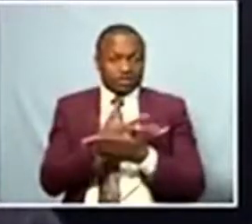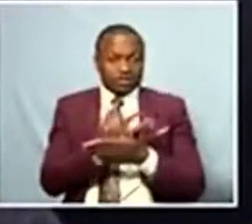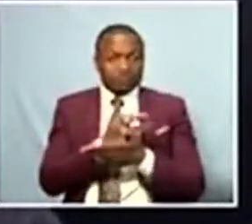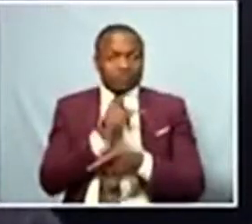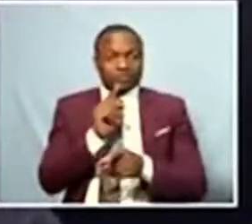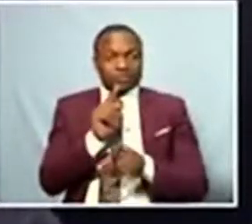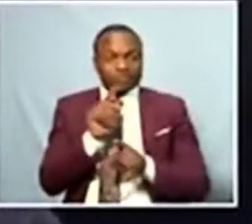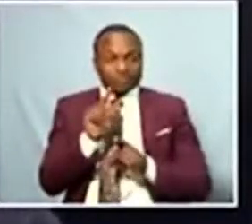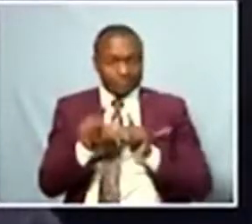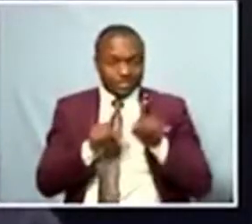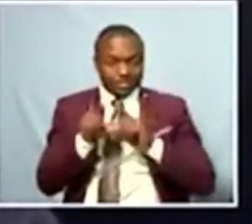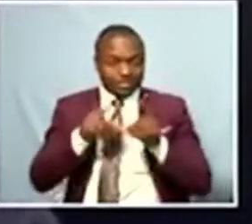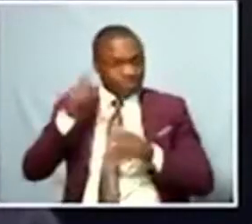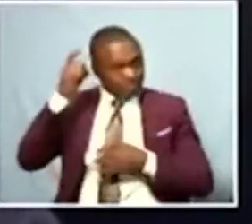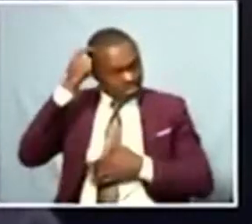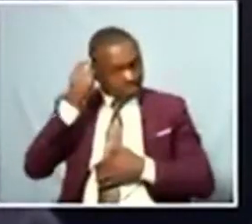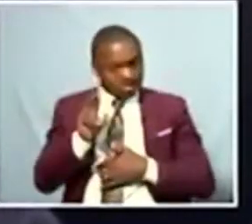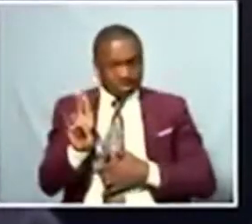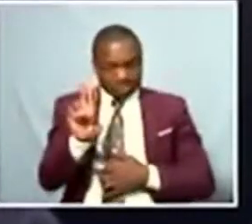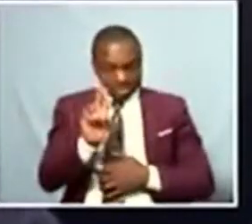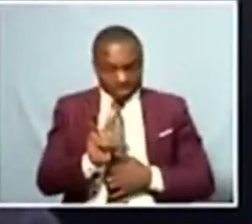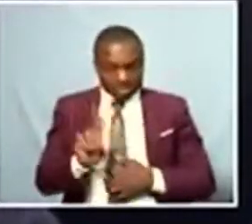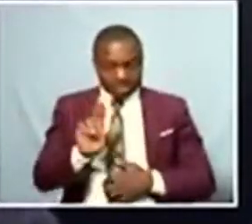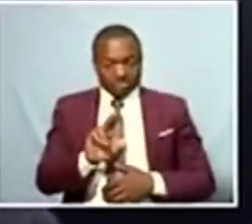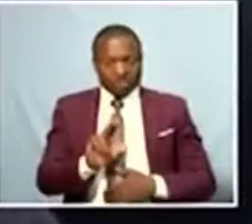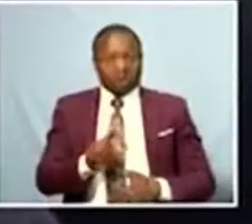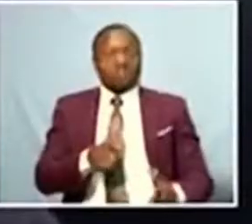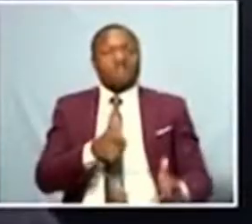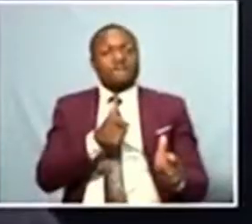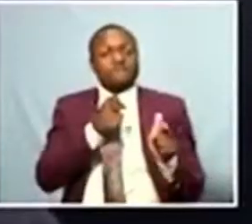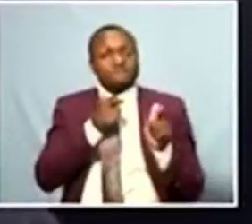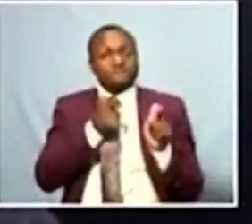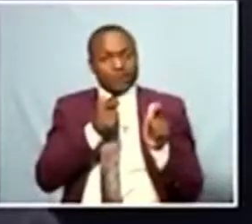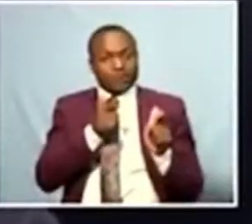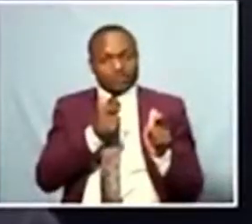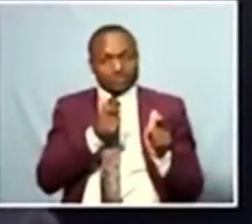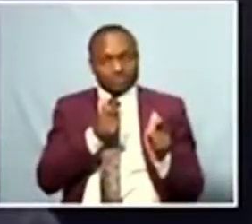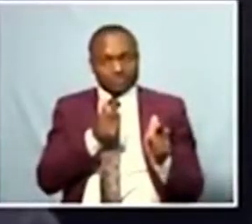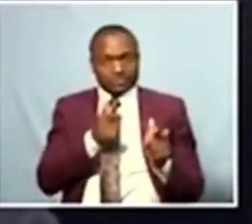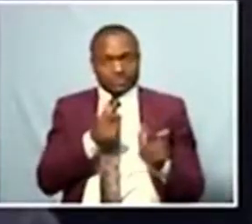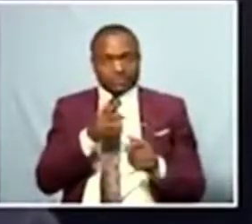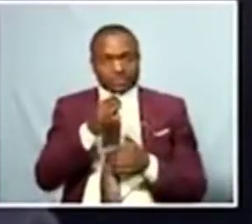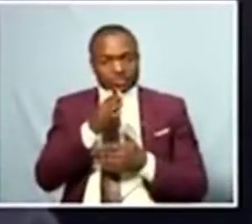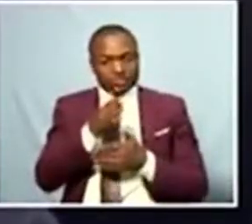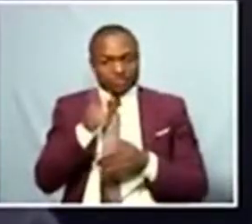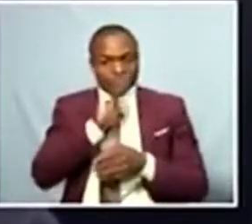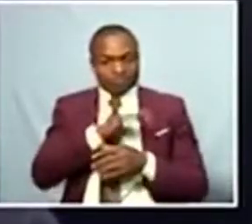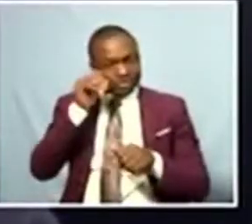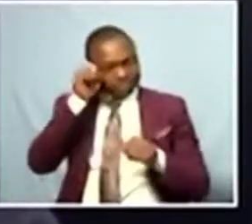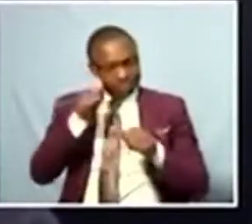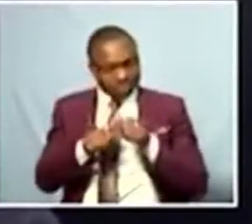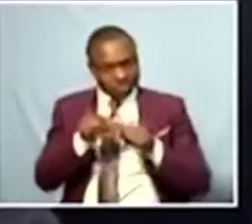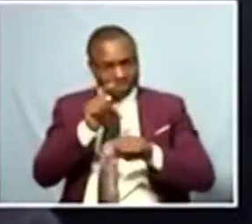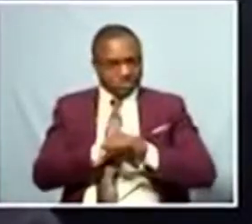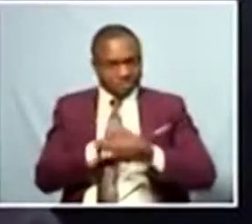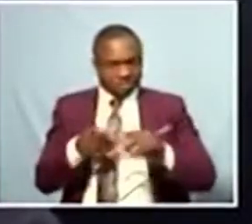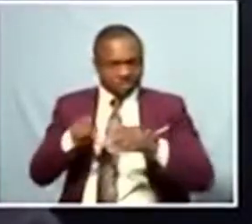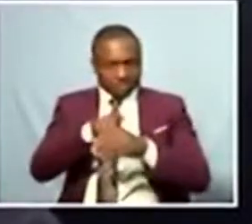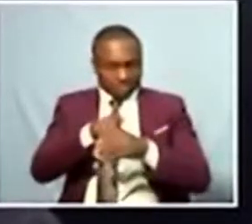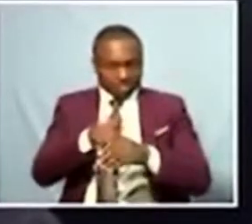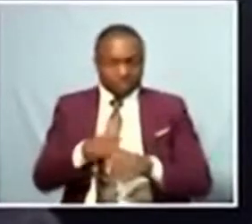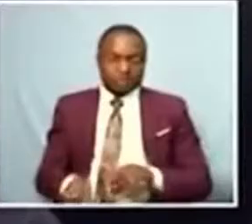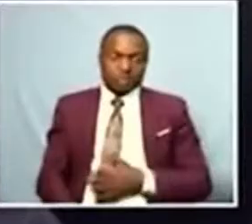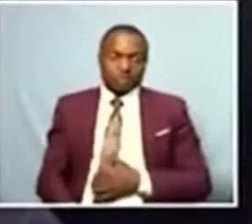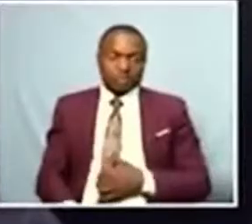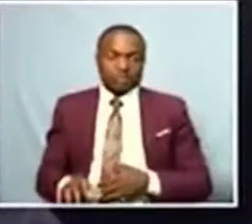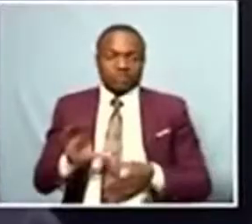basically, Chair, the use of firearms is something that it was agreed when we also participated in